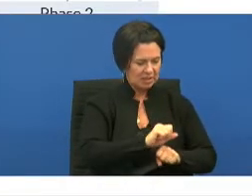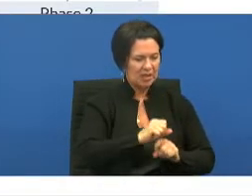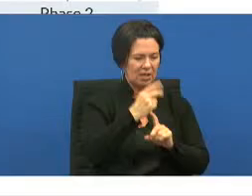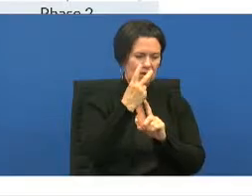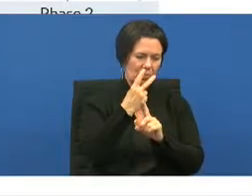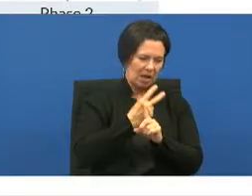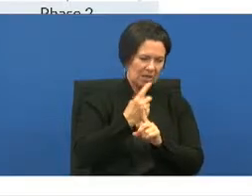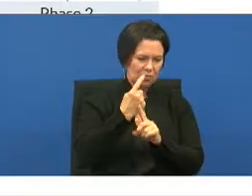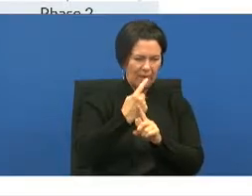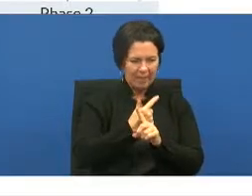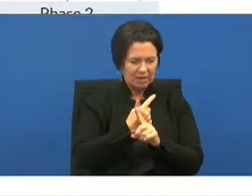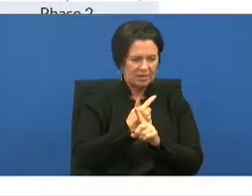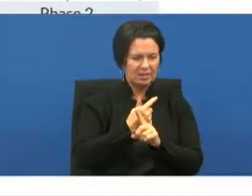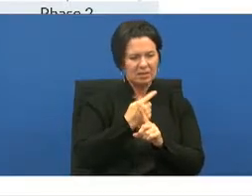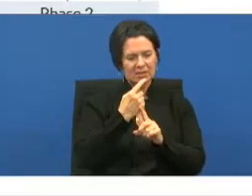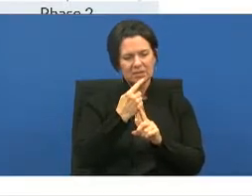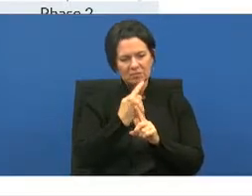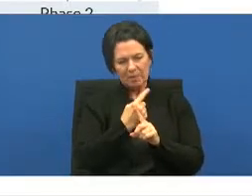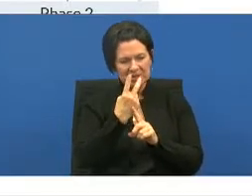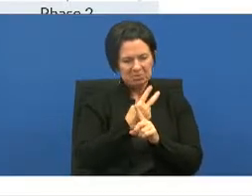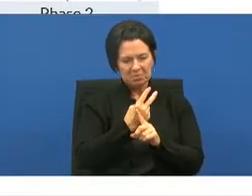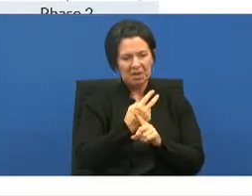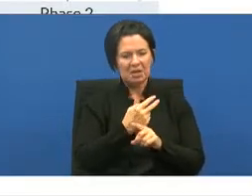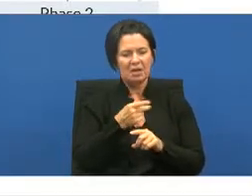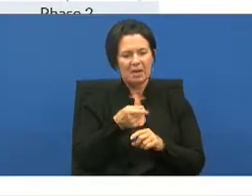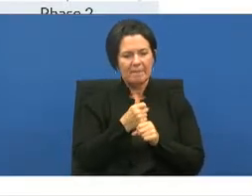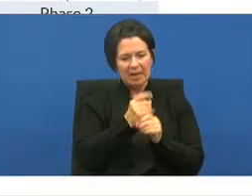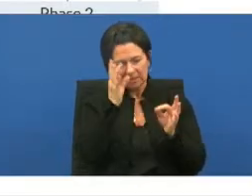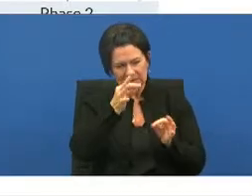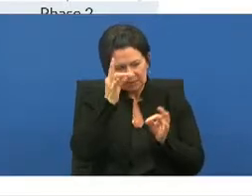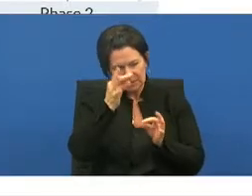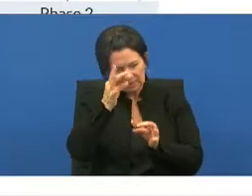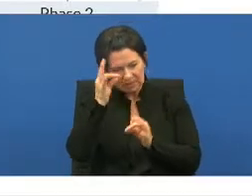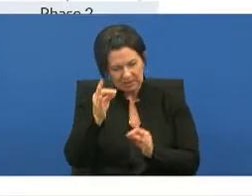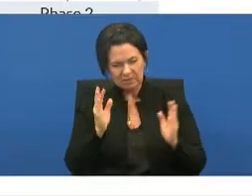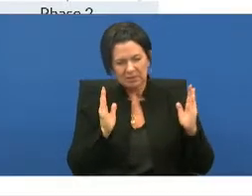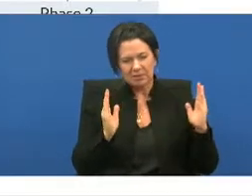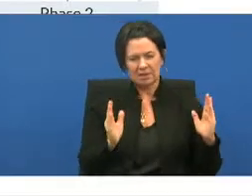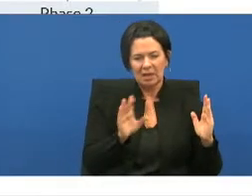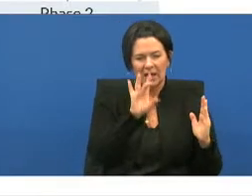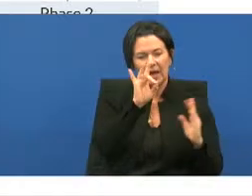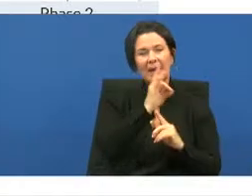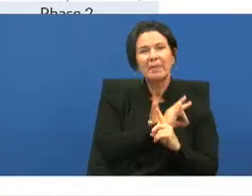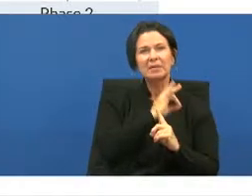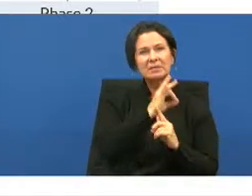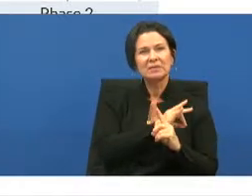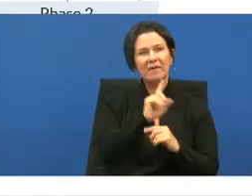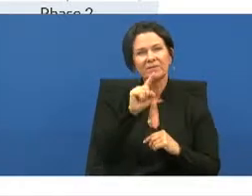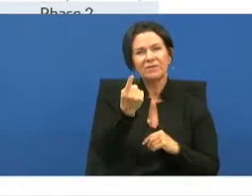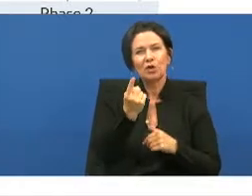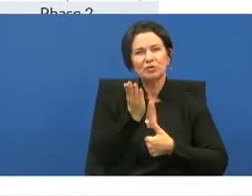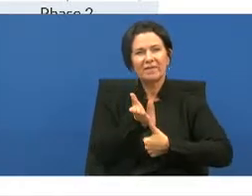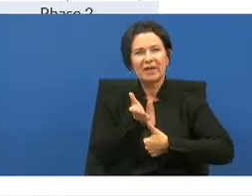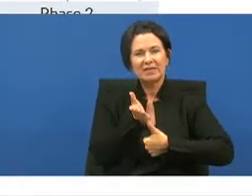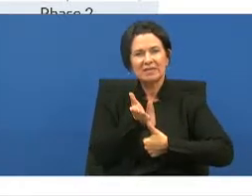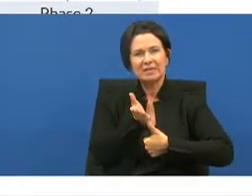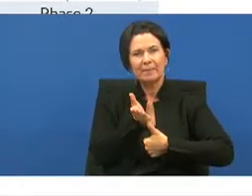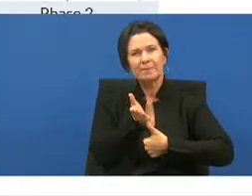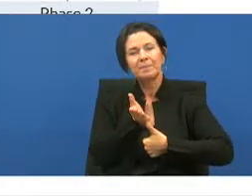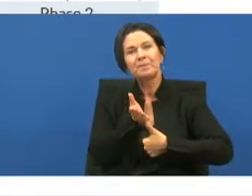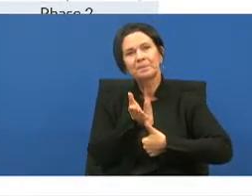or two of discussions and decision-making, because that then will serve as the basis for us moving forward and going out